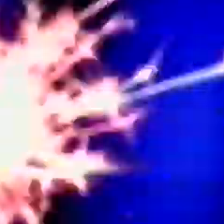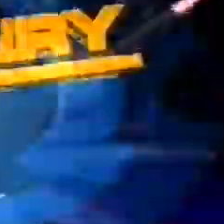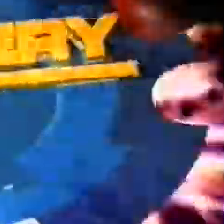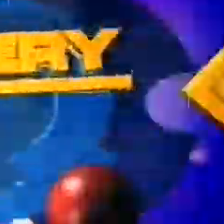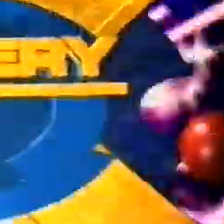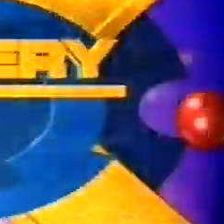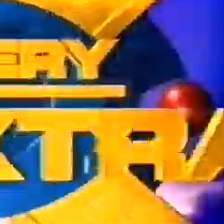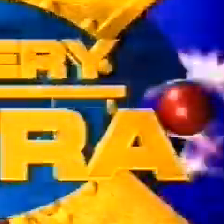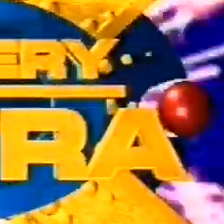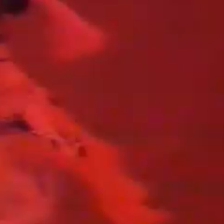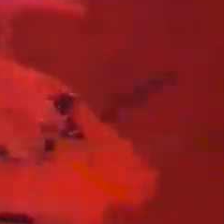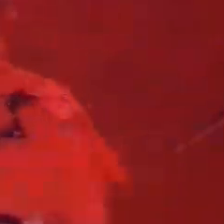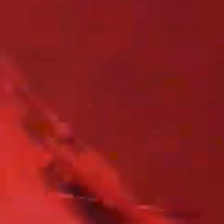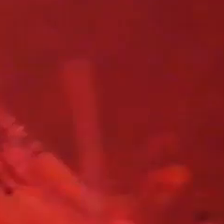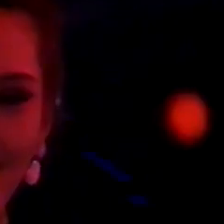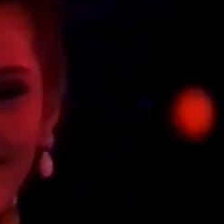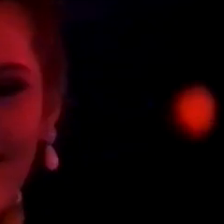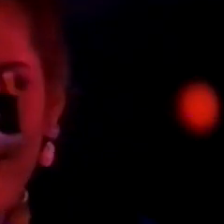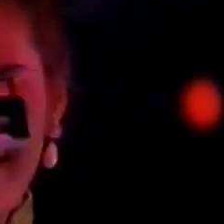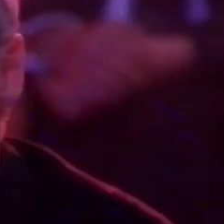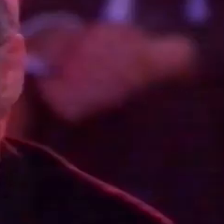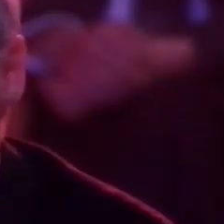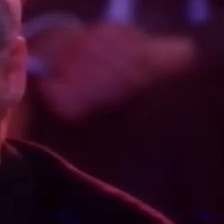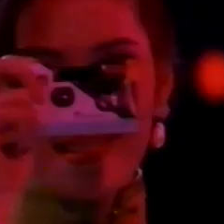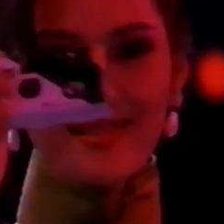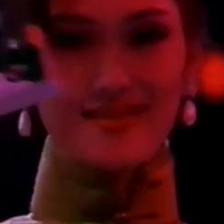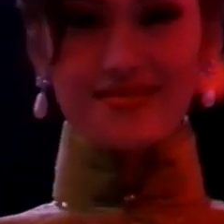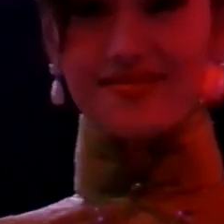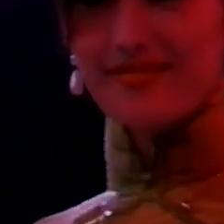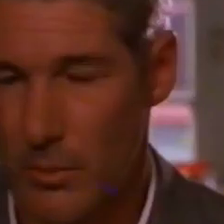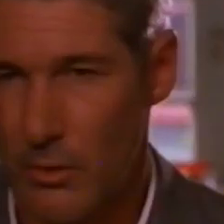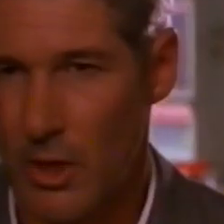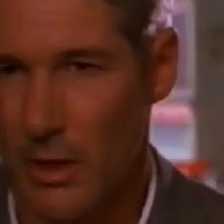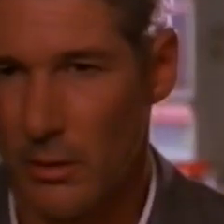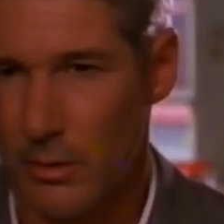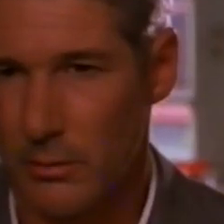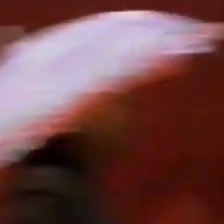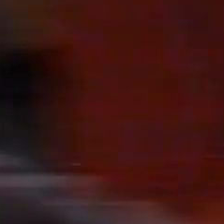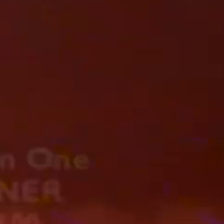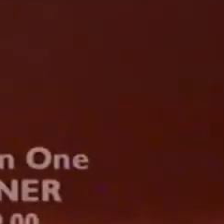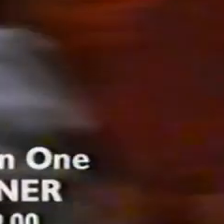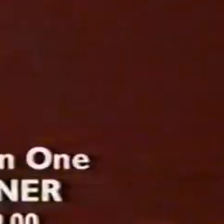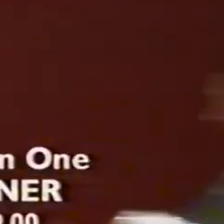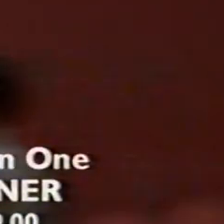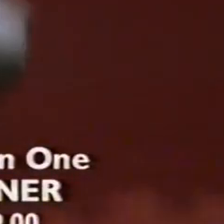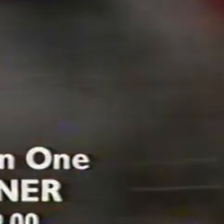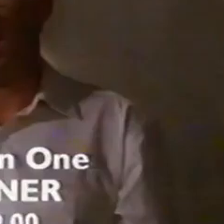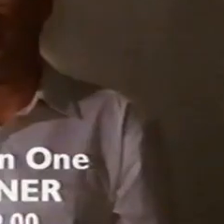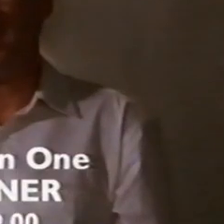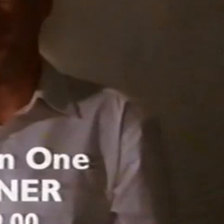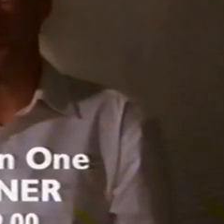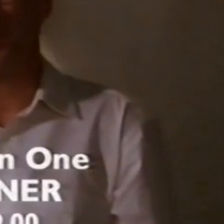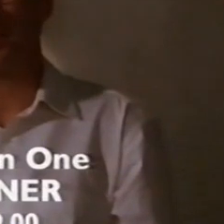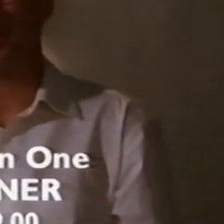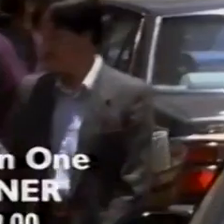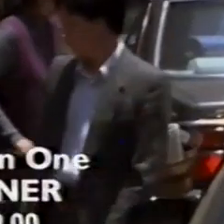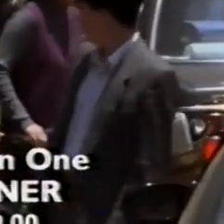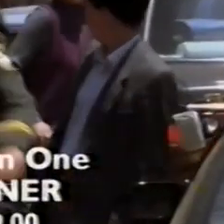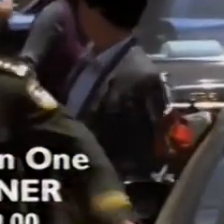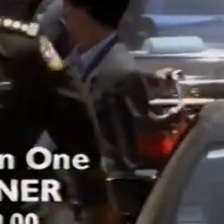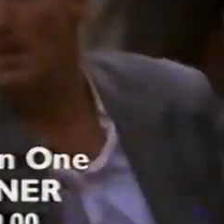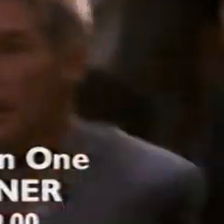Lottery Thunderball and Lottery Extra draws live. Then at 9, Richard Gere enters the red corner. I think I killed her. In a fight for his life. I'm innocent.